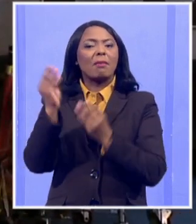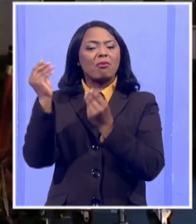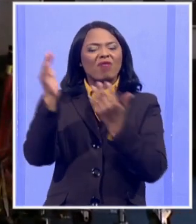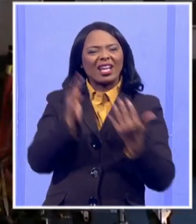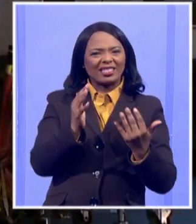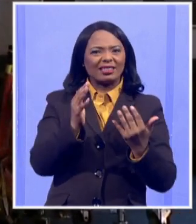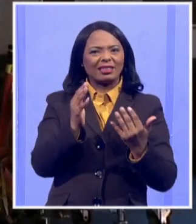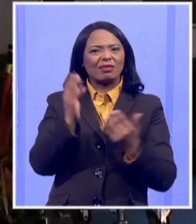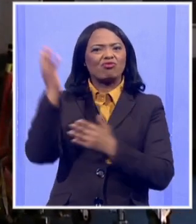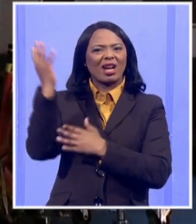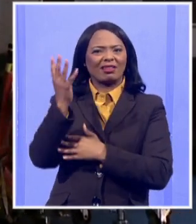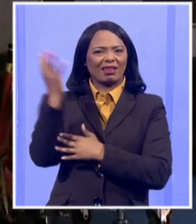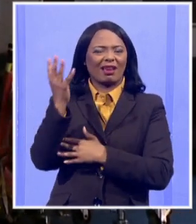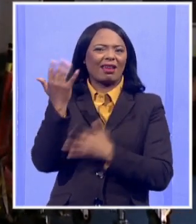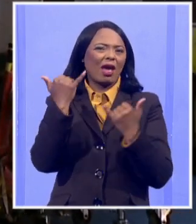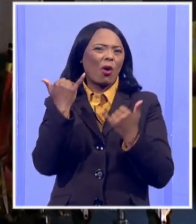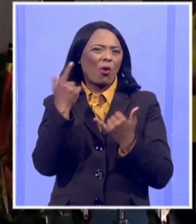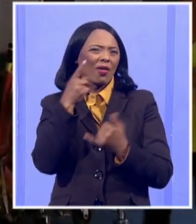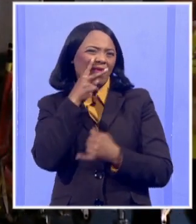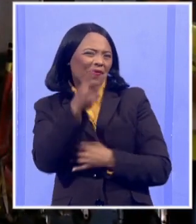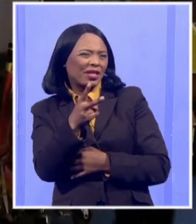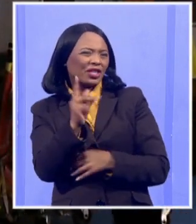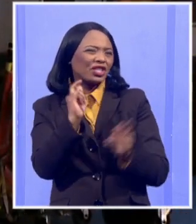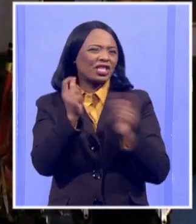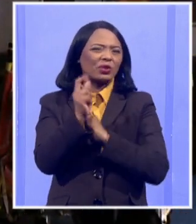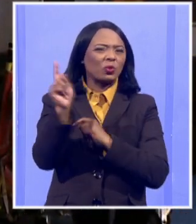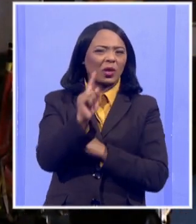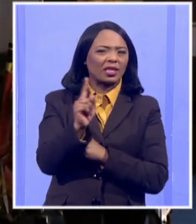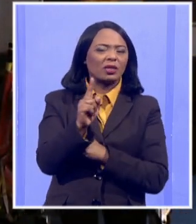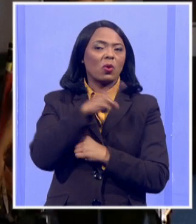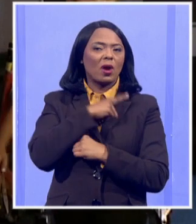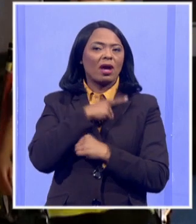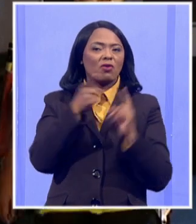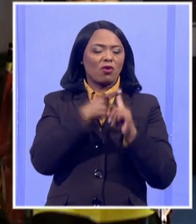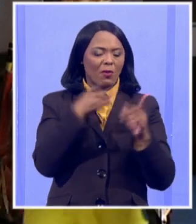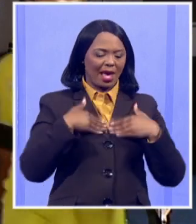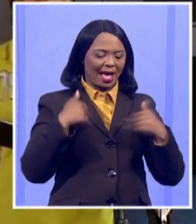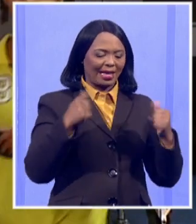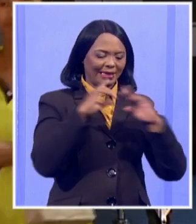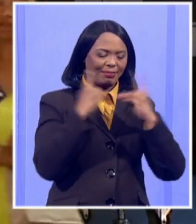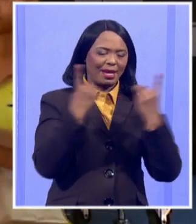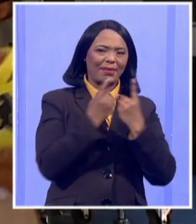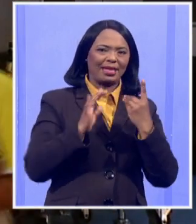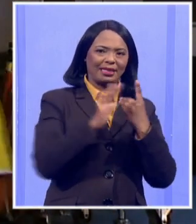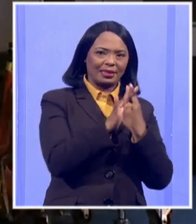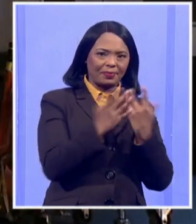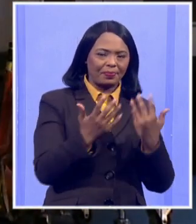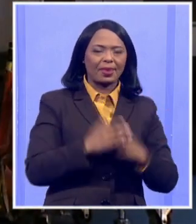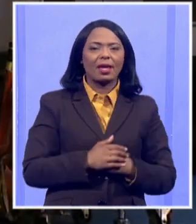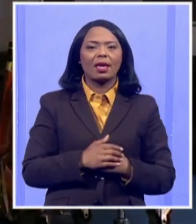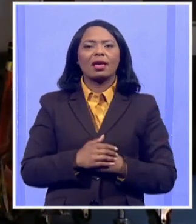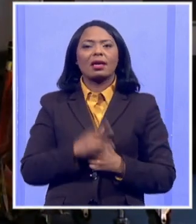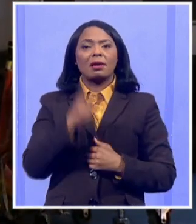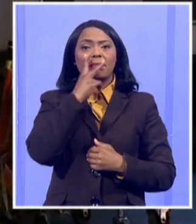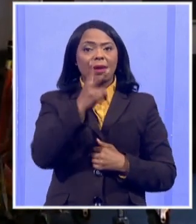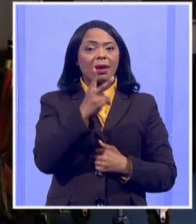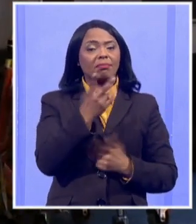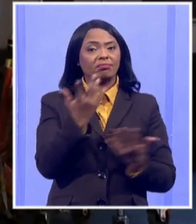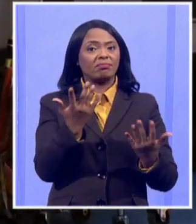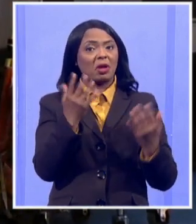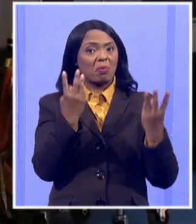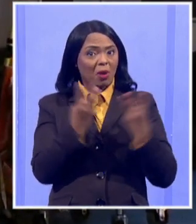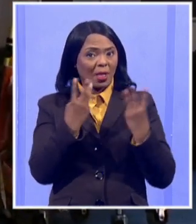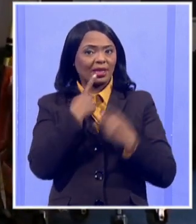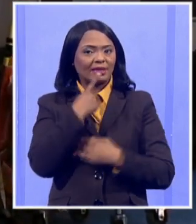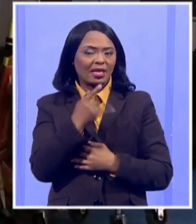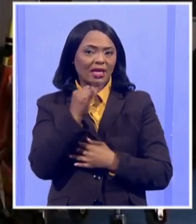change within the budget of the health department. Is basically people saying that, if you want to